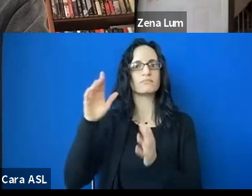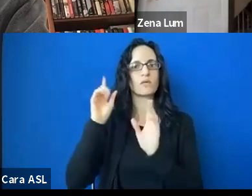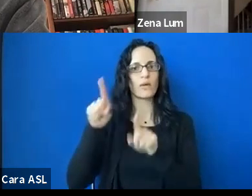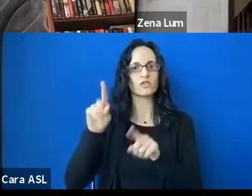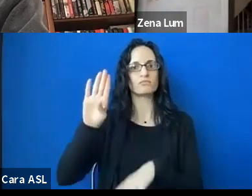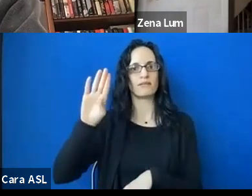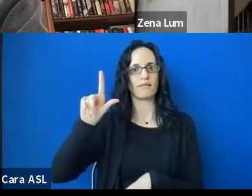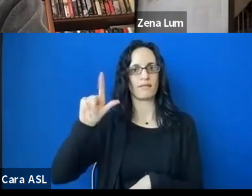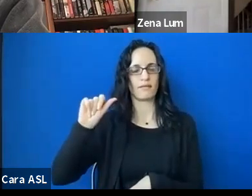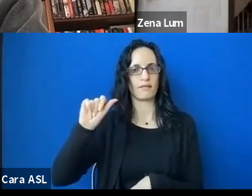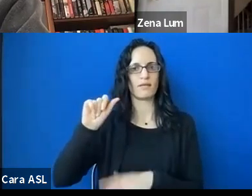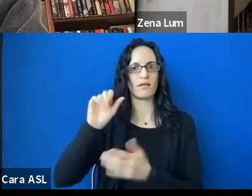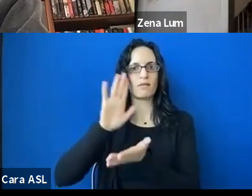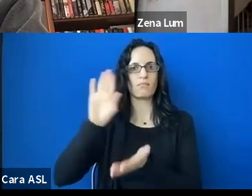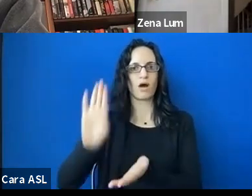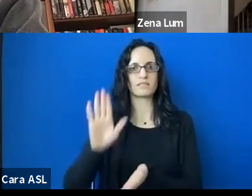School.